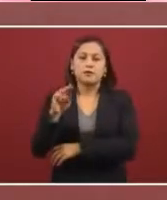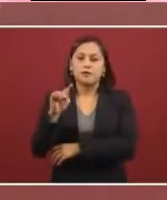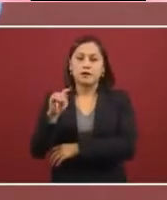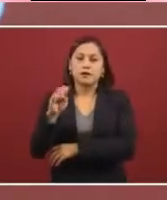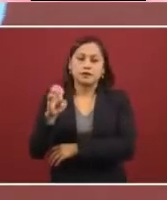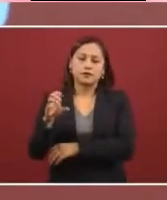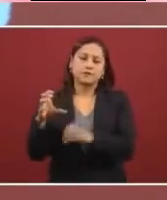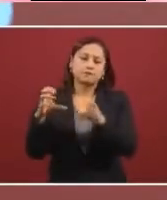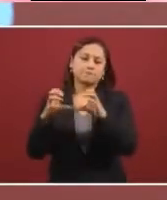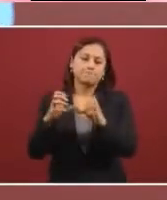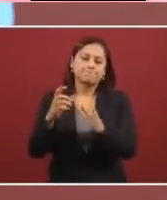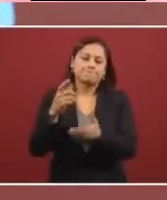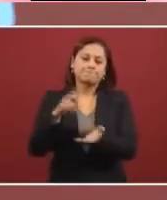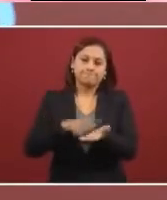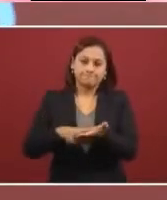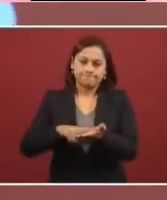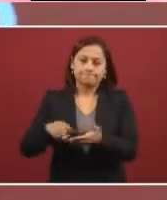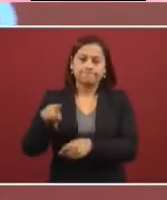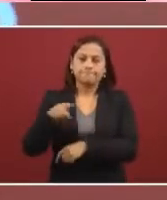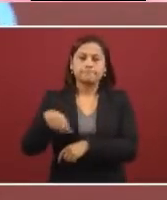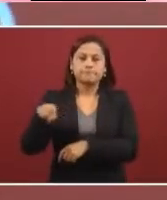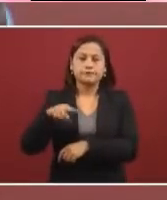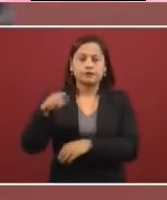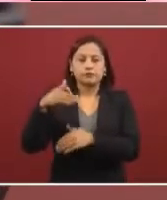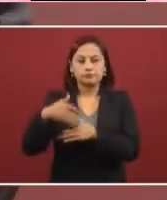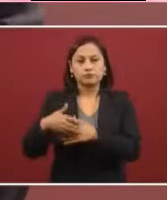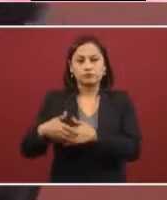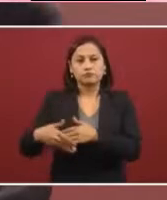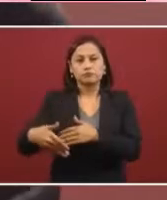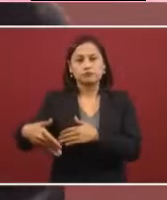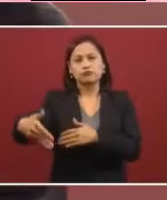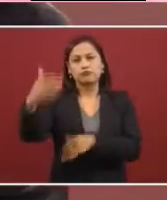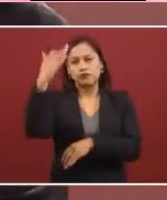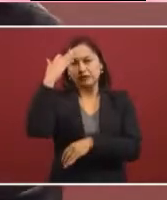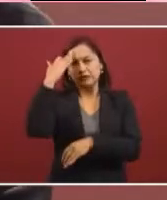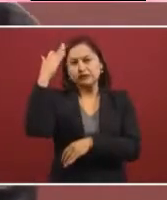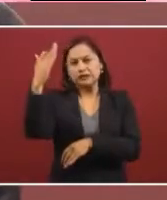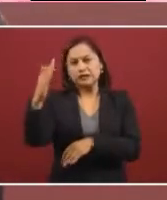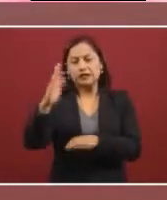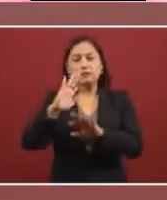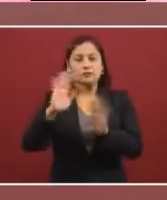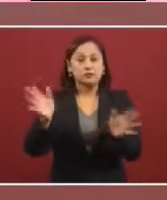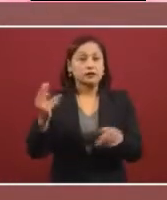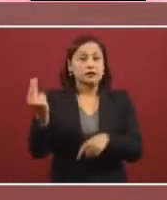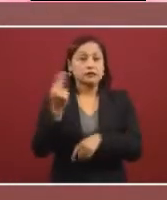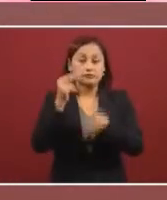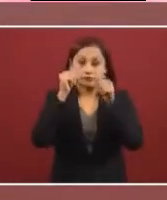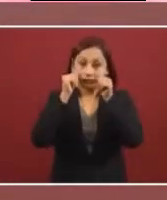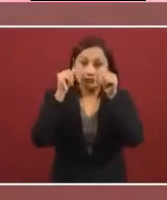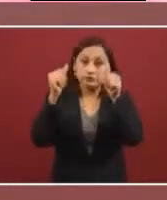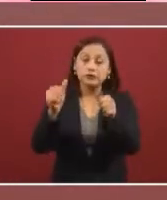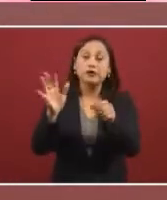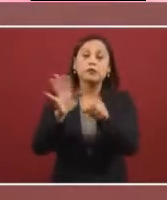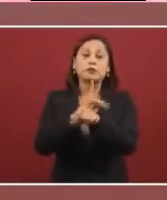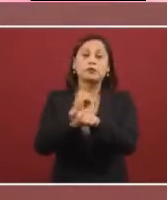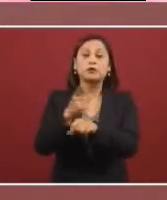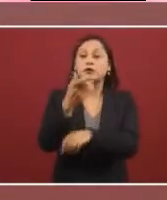That time has passed and it has affected the producers.